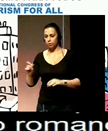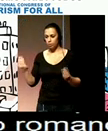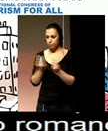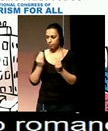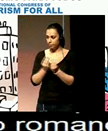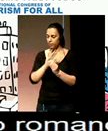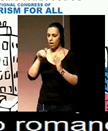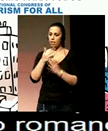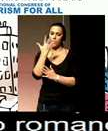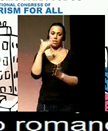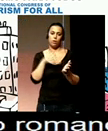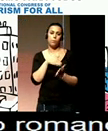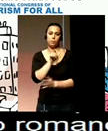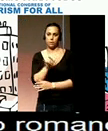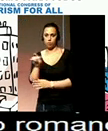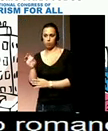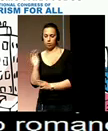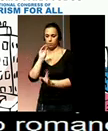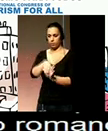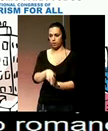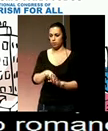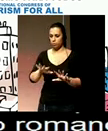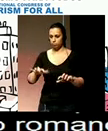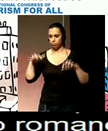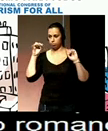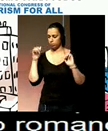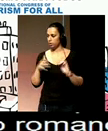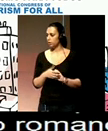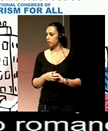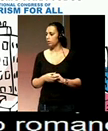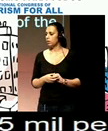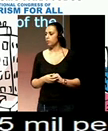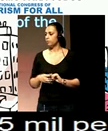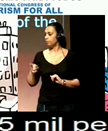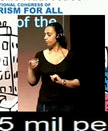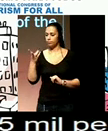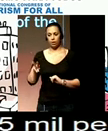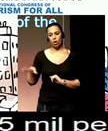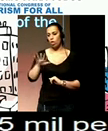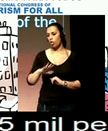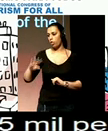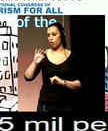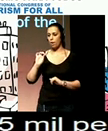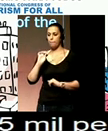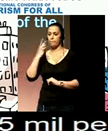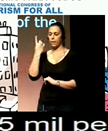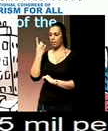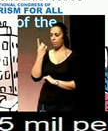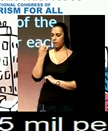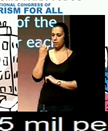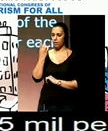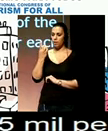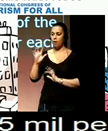It is the main venue of the Athens Festival, which runs from May to October each year, featuring a variety of Greek as well